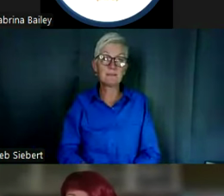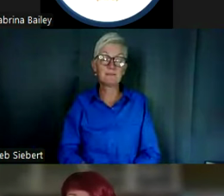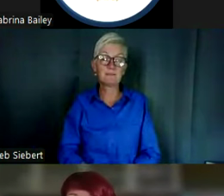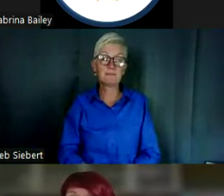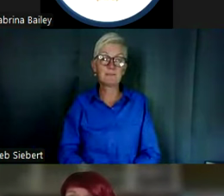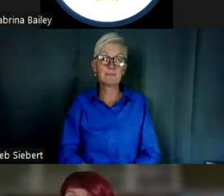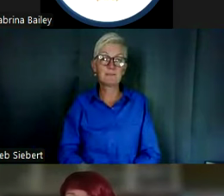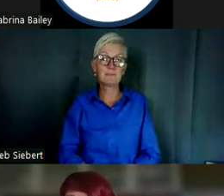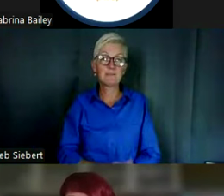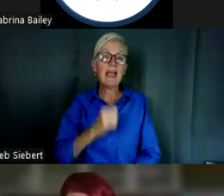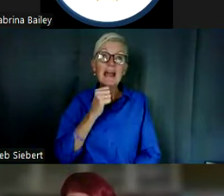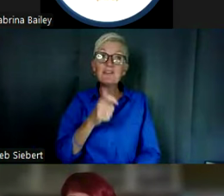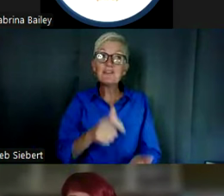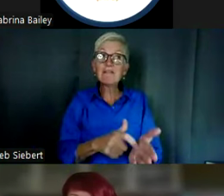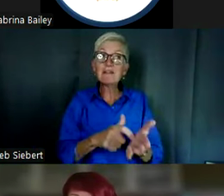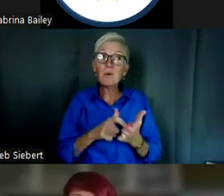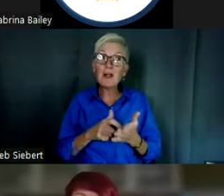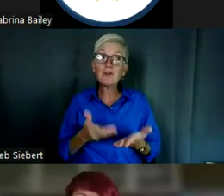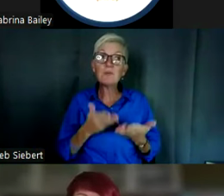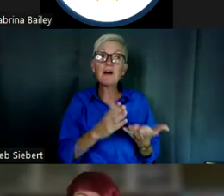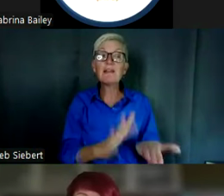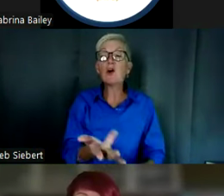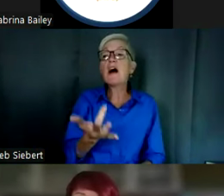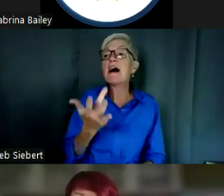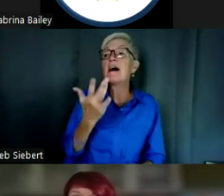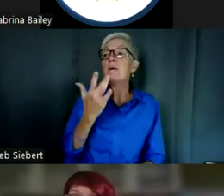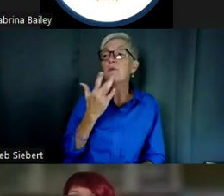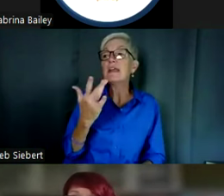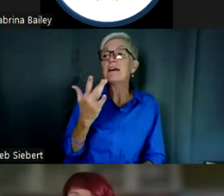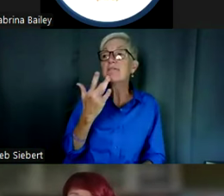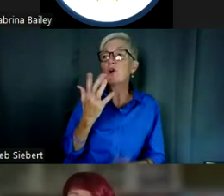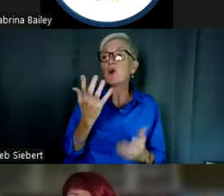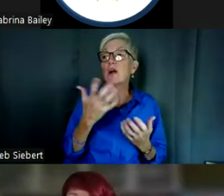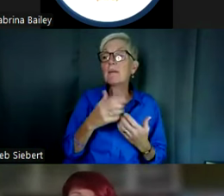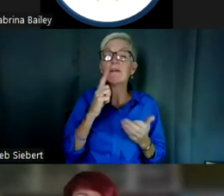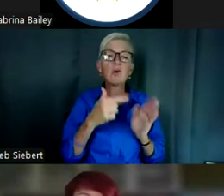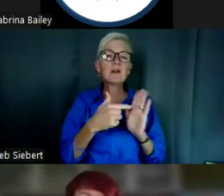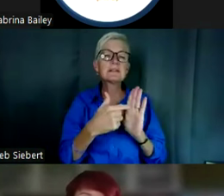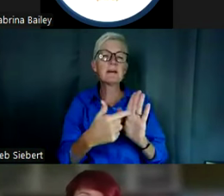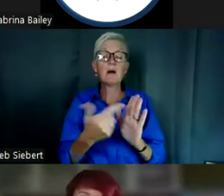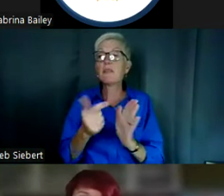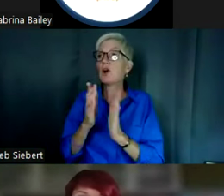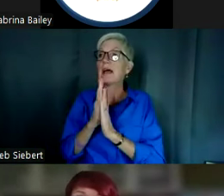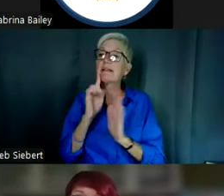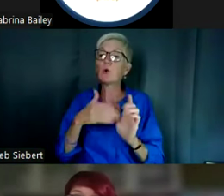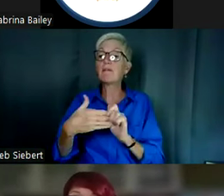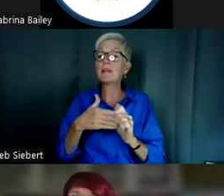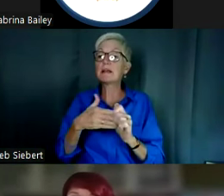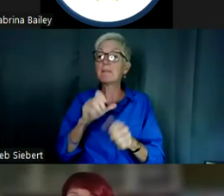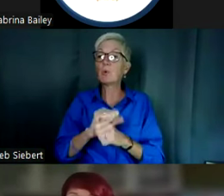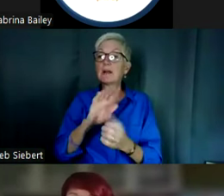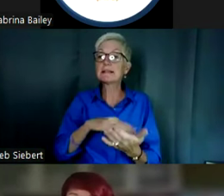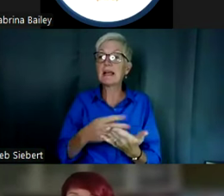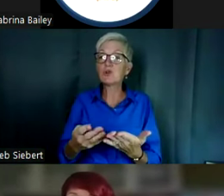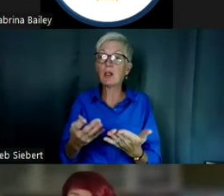provide somebody's preferred accommodation. They may have something that they prefer. Let's say that person is asking for a flexible work schedule, and